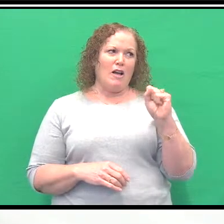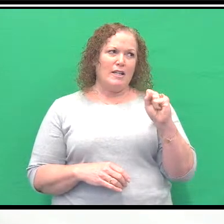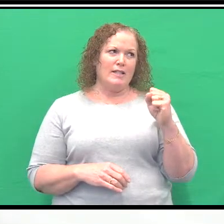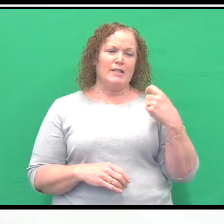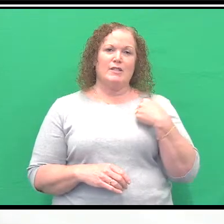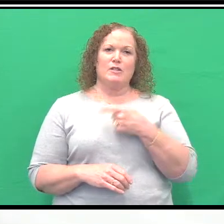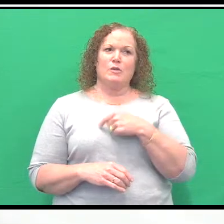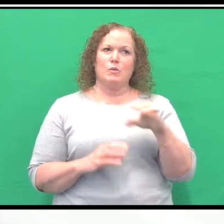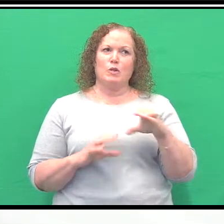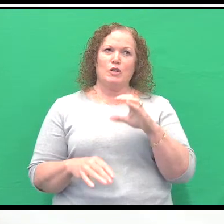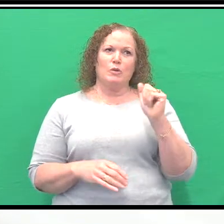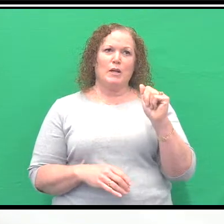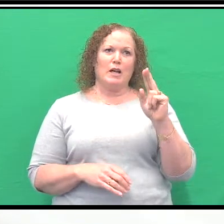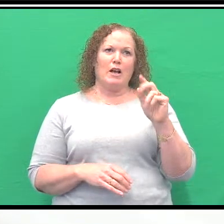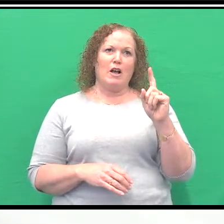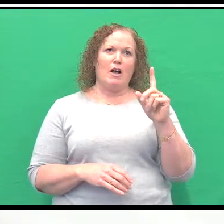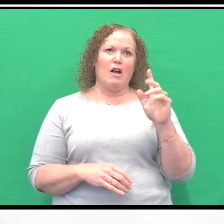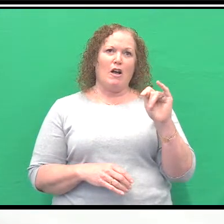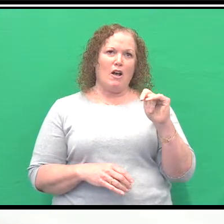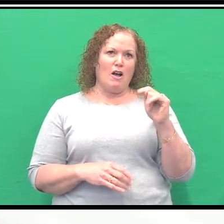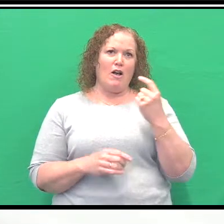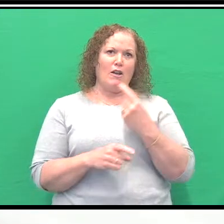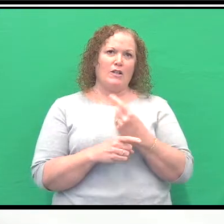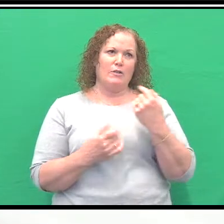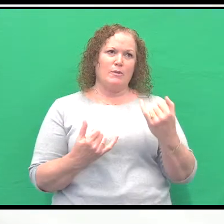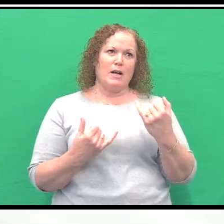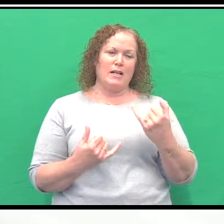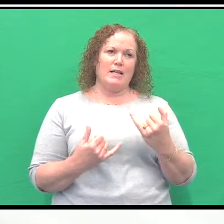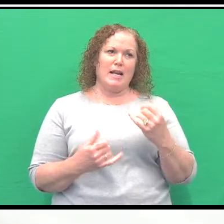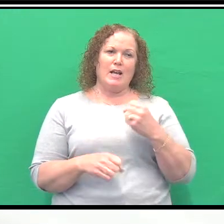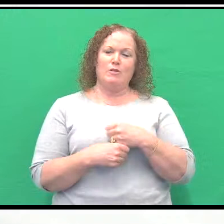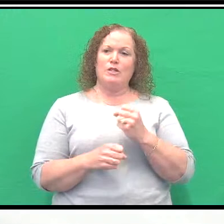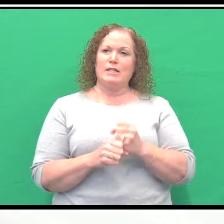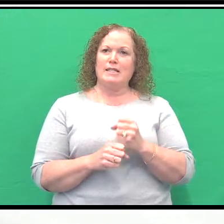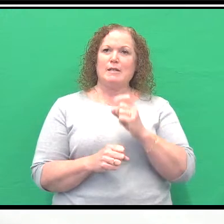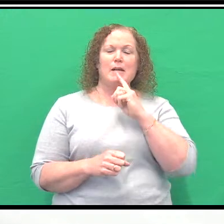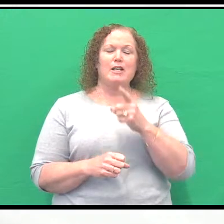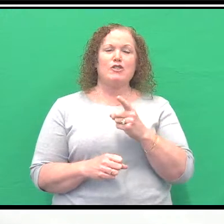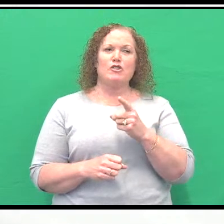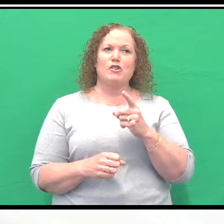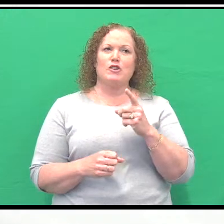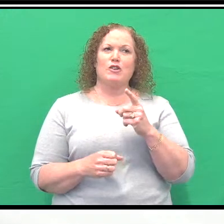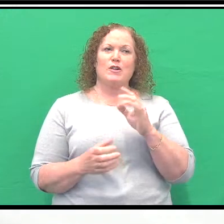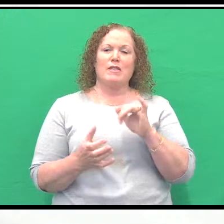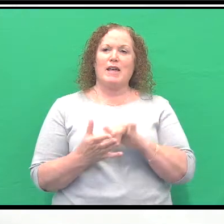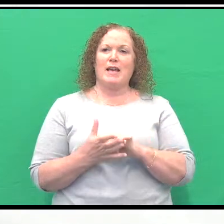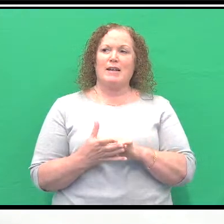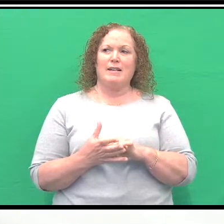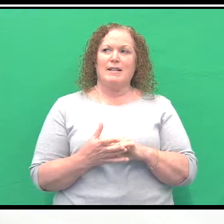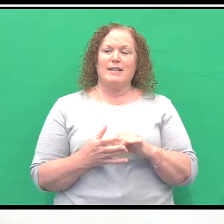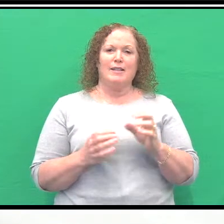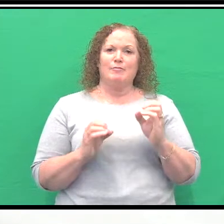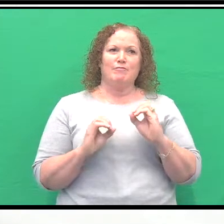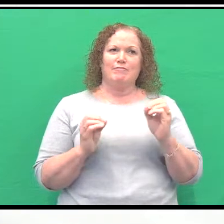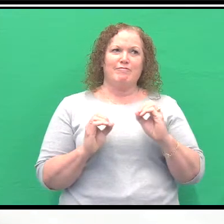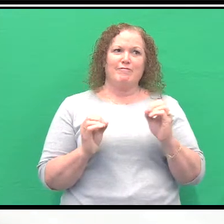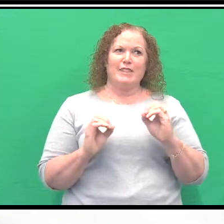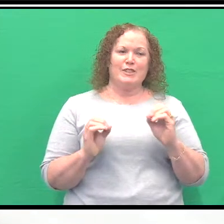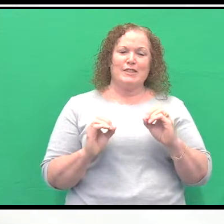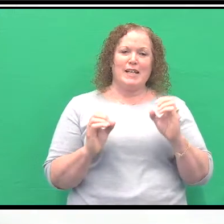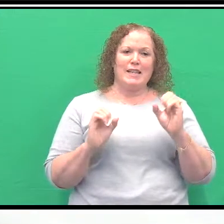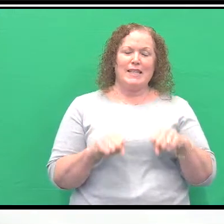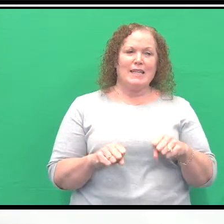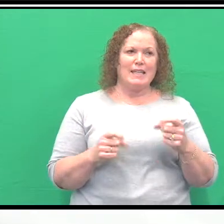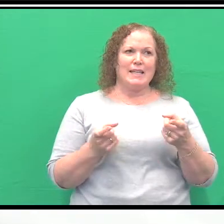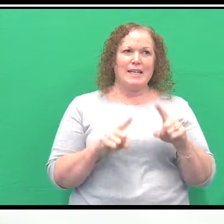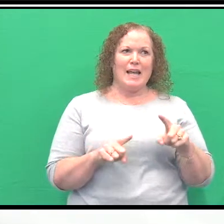certain sites to make sure there's no workers' compensation possible injuries. And we do that audit every other year, by the way, so we haven't stopped